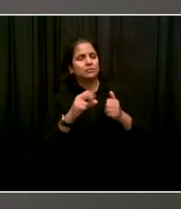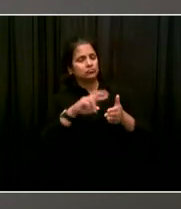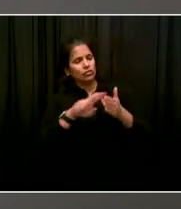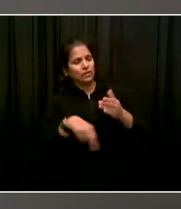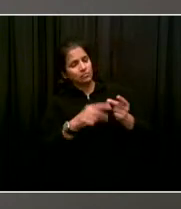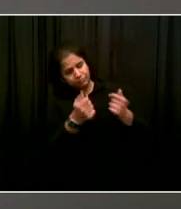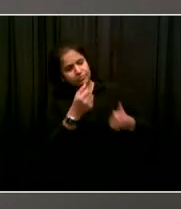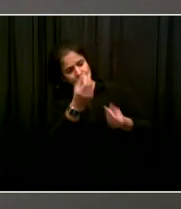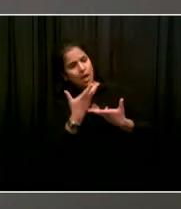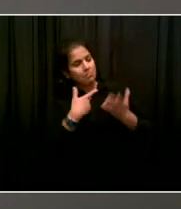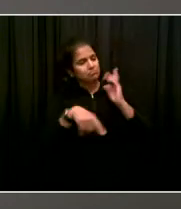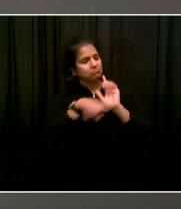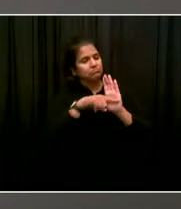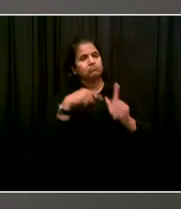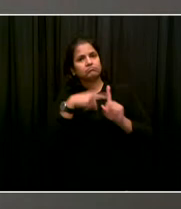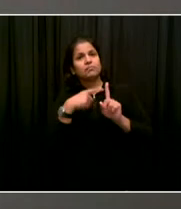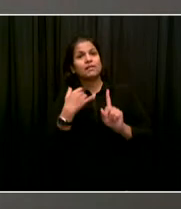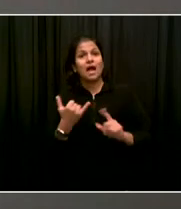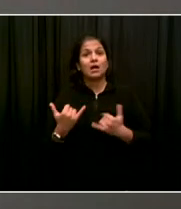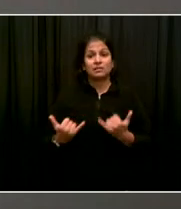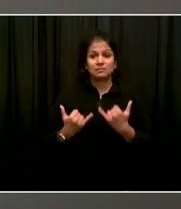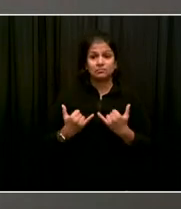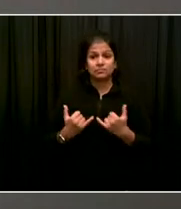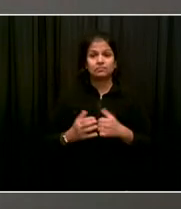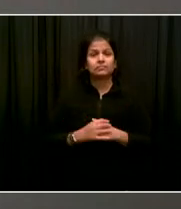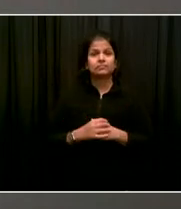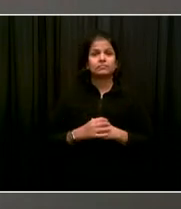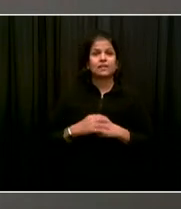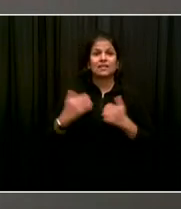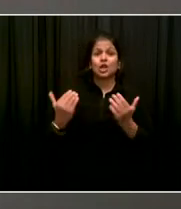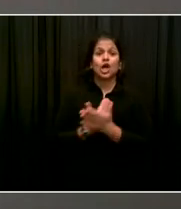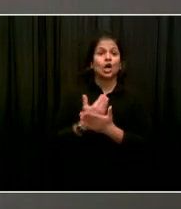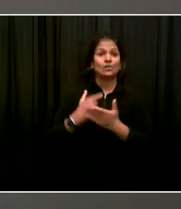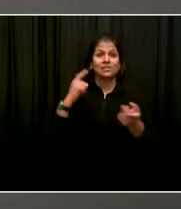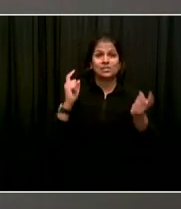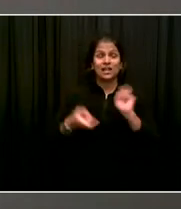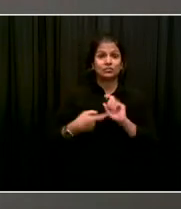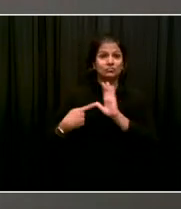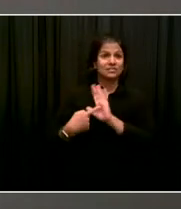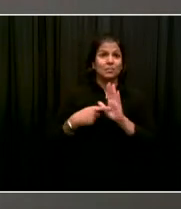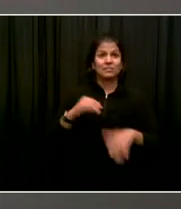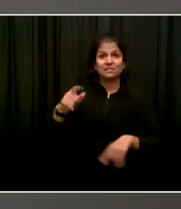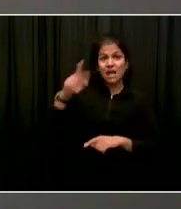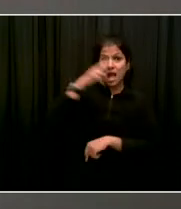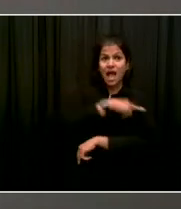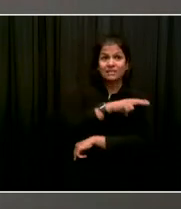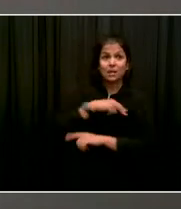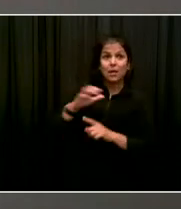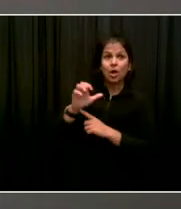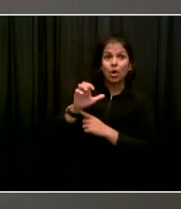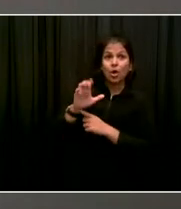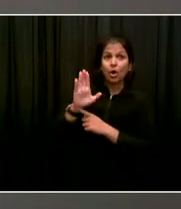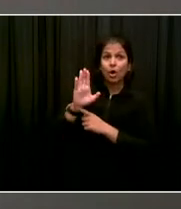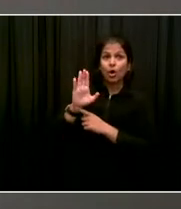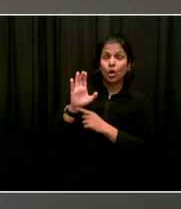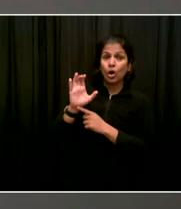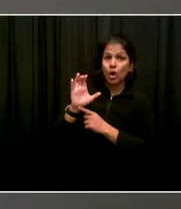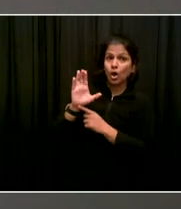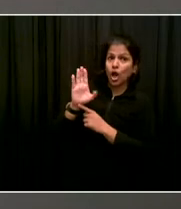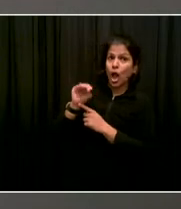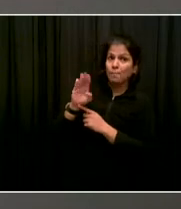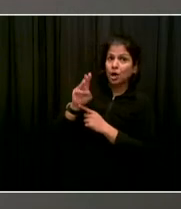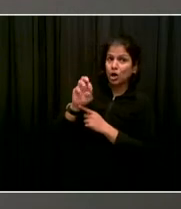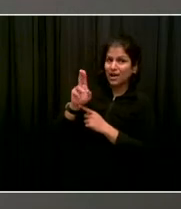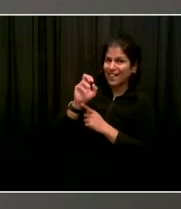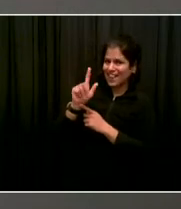as today, is we're at sites like Cumberland, where we normally have in-person visits. We're switching all of